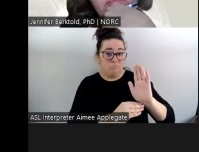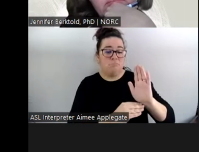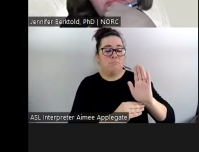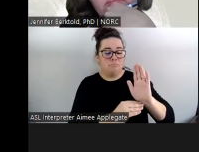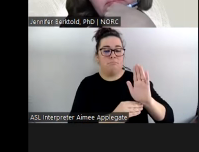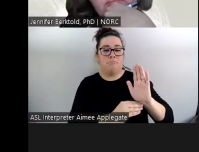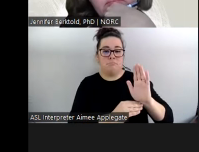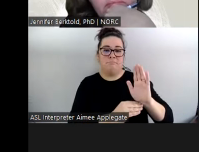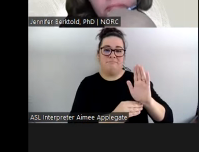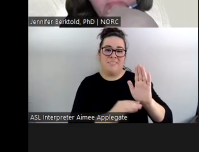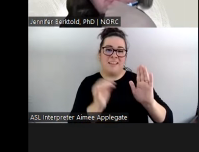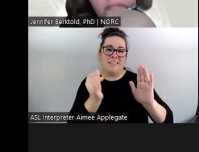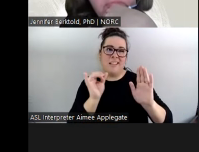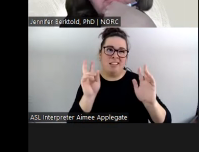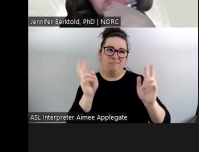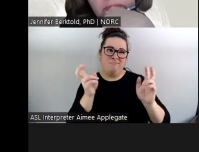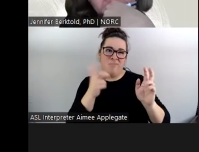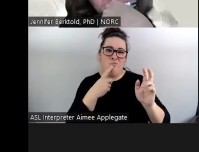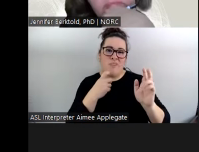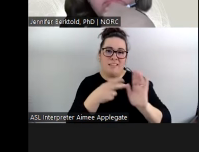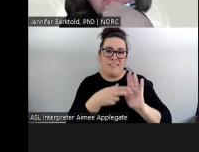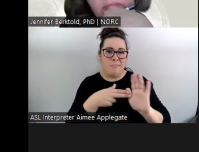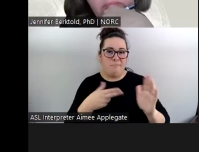like red tape sort of burden. So